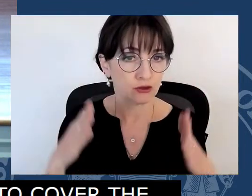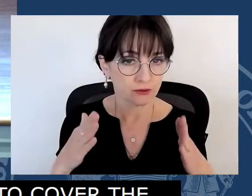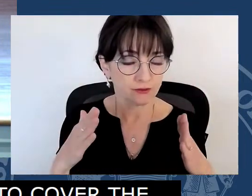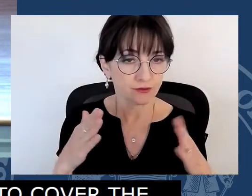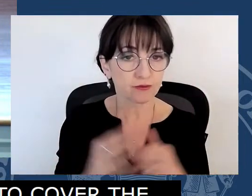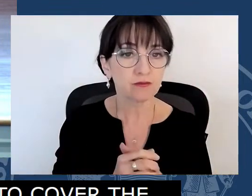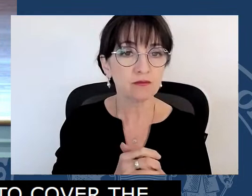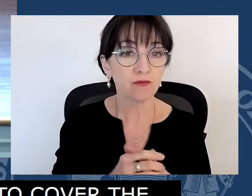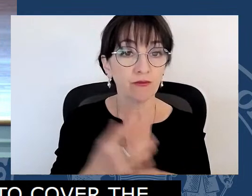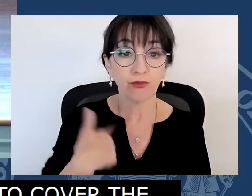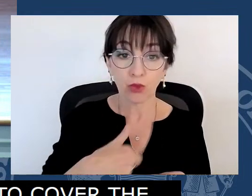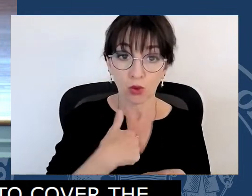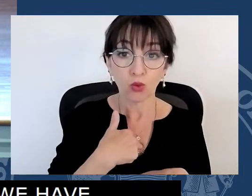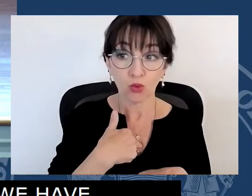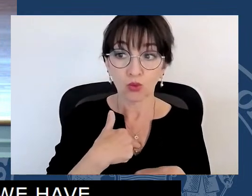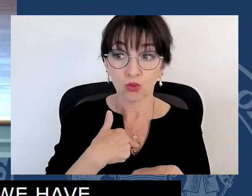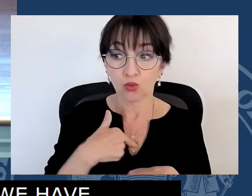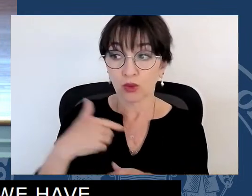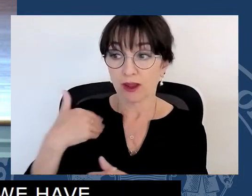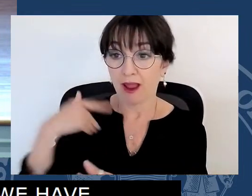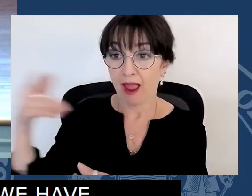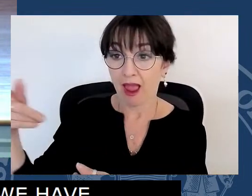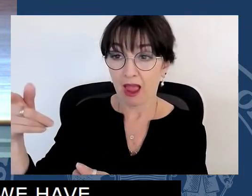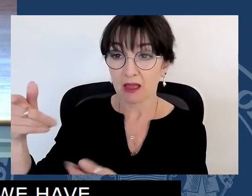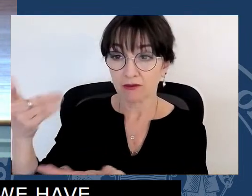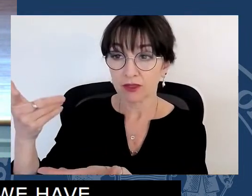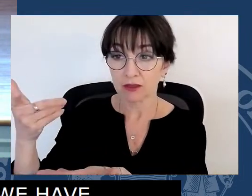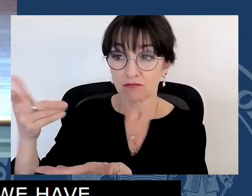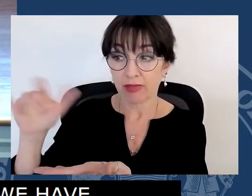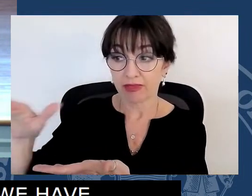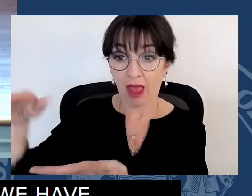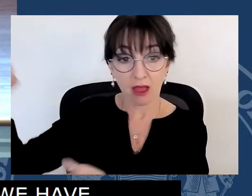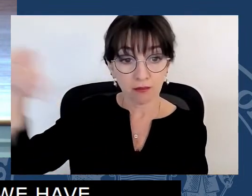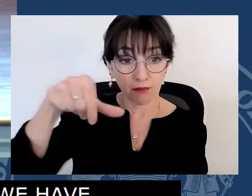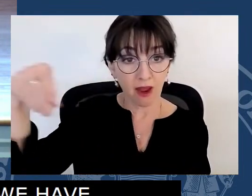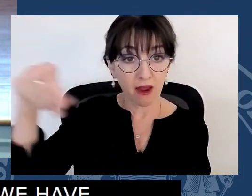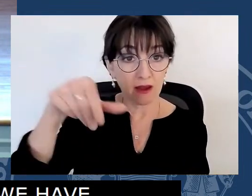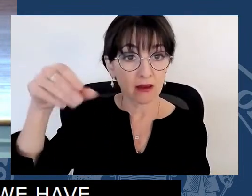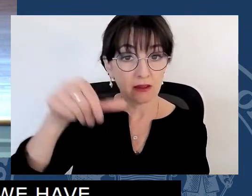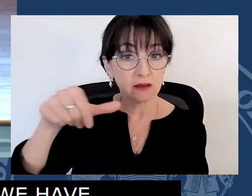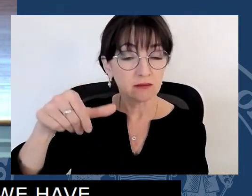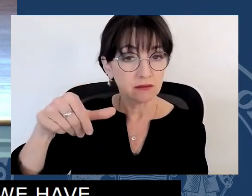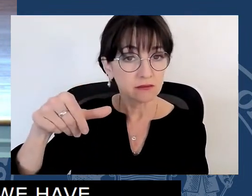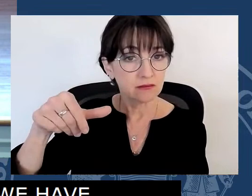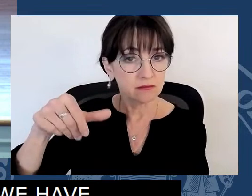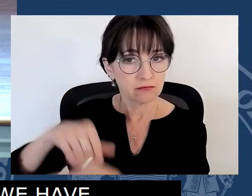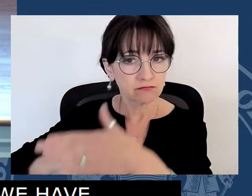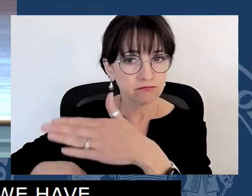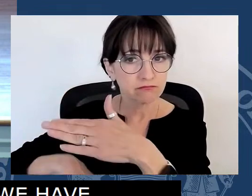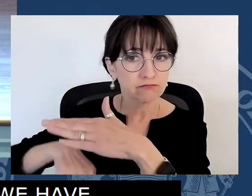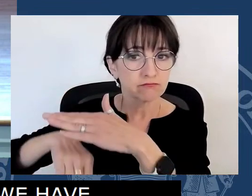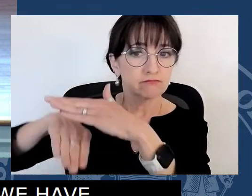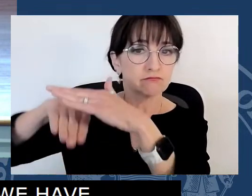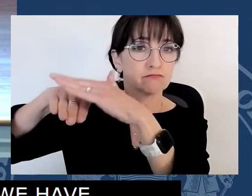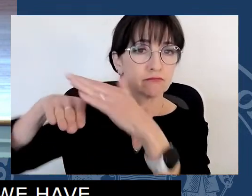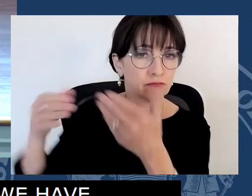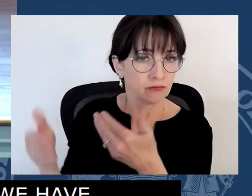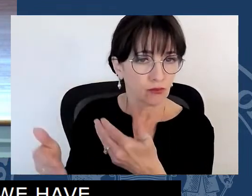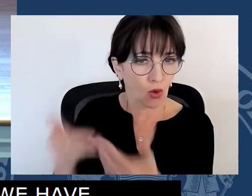almost 90%, in the 80s somewhere, right, Rick? It's one of the best funded pension programs in the